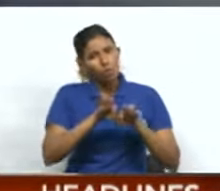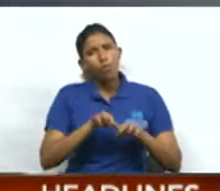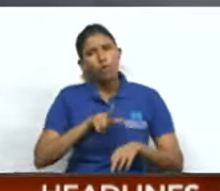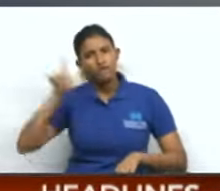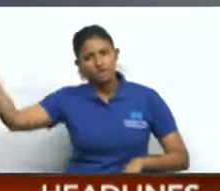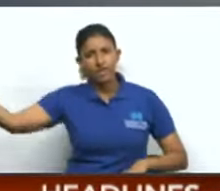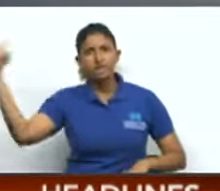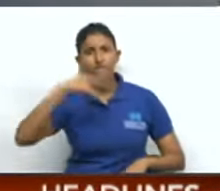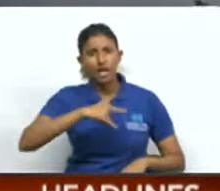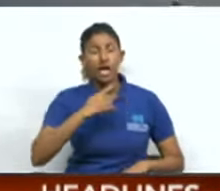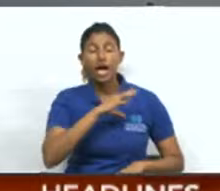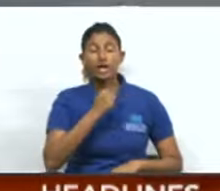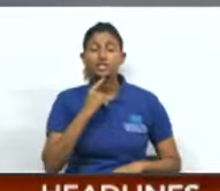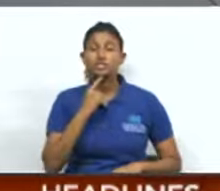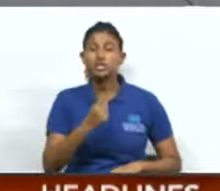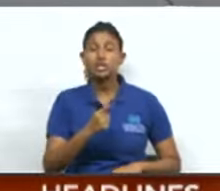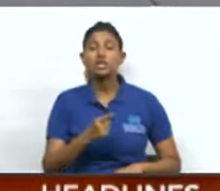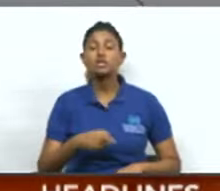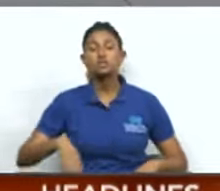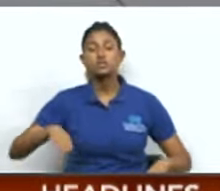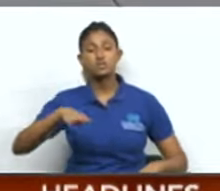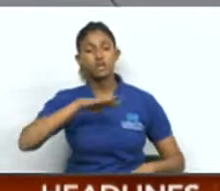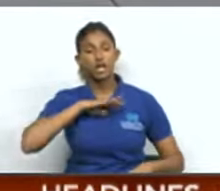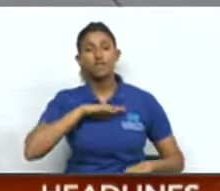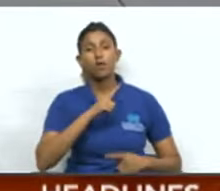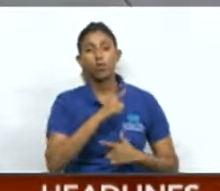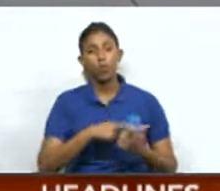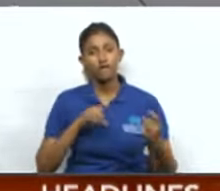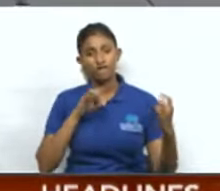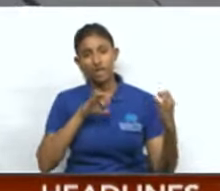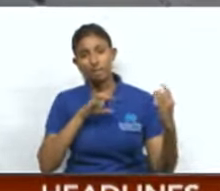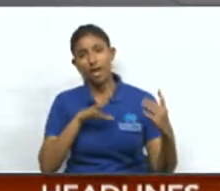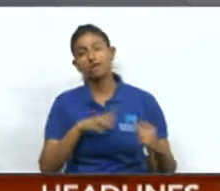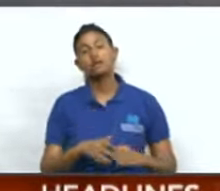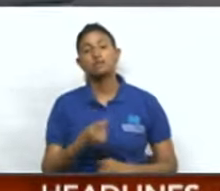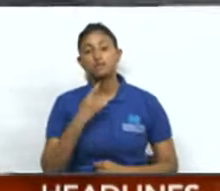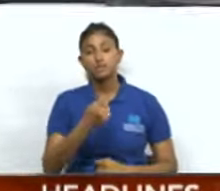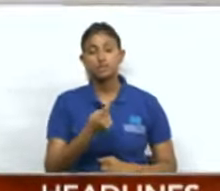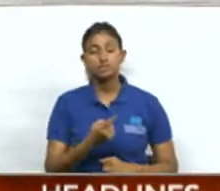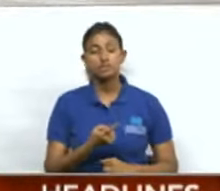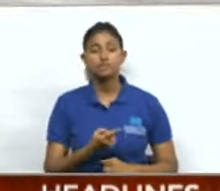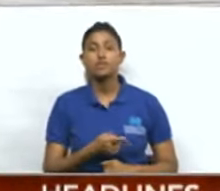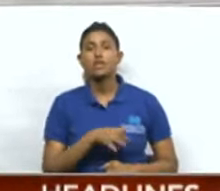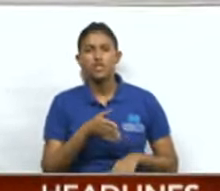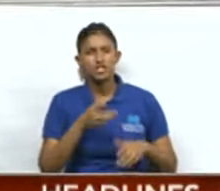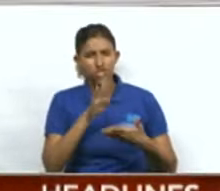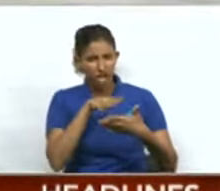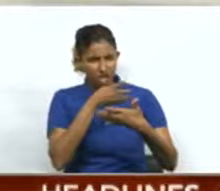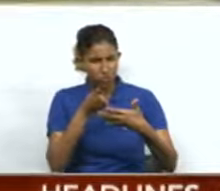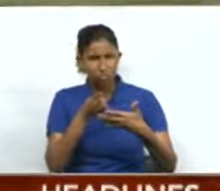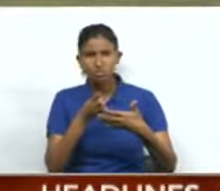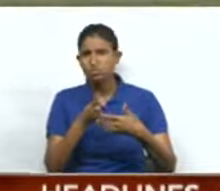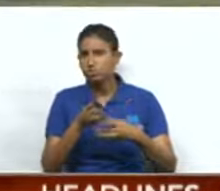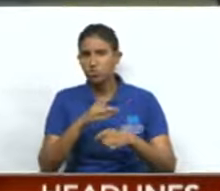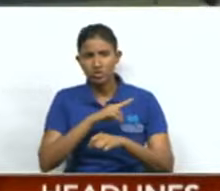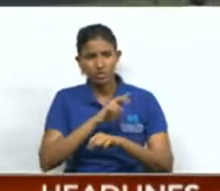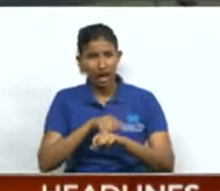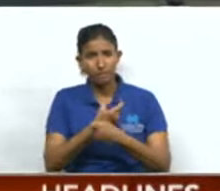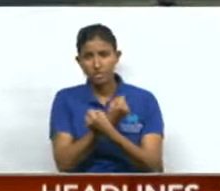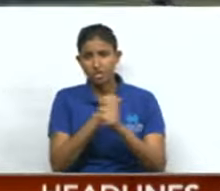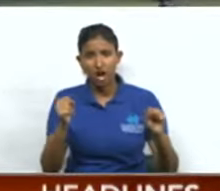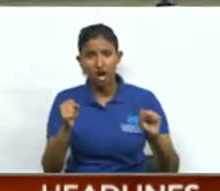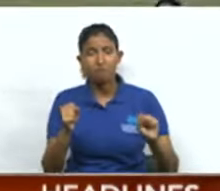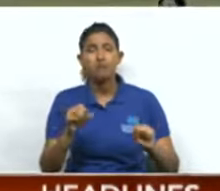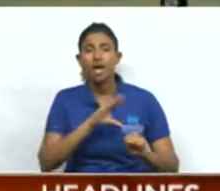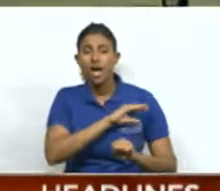expressed satisfaction with the customer feedback. He said extra flights were scheduled to meet demand and CAL's operations focused on efficient